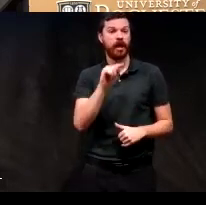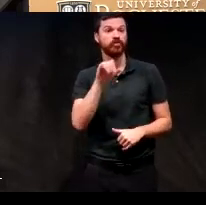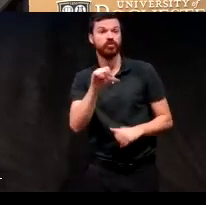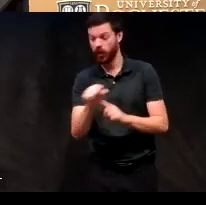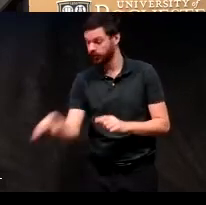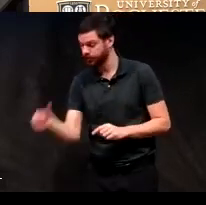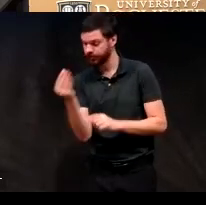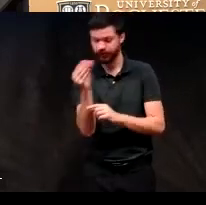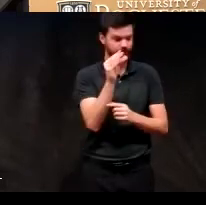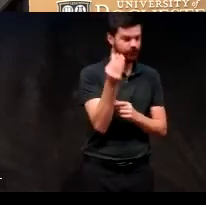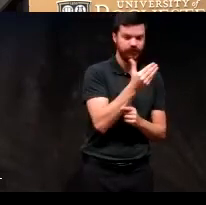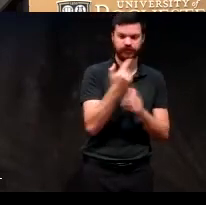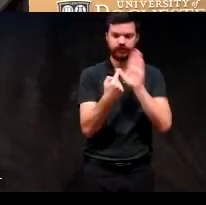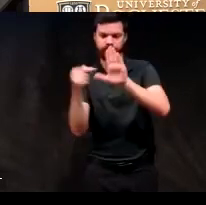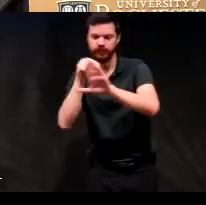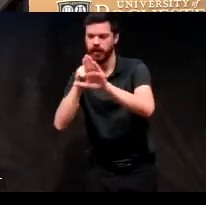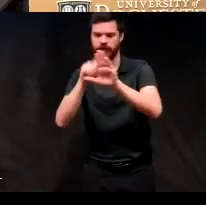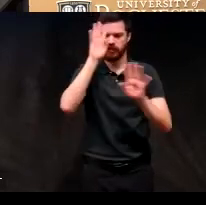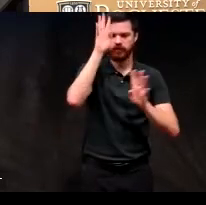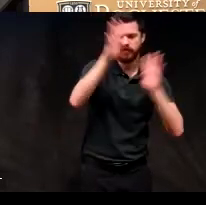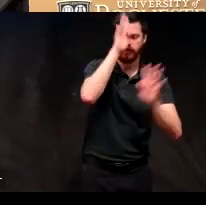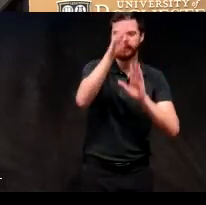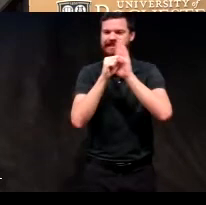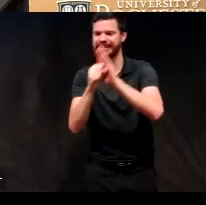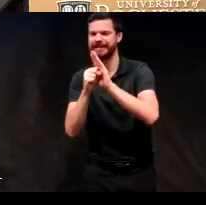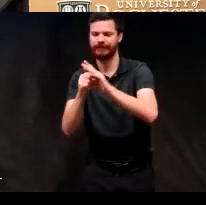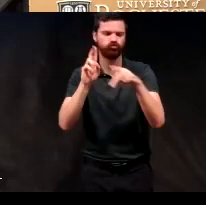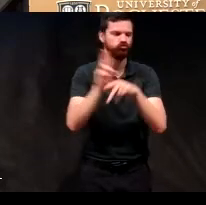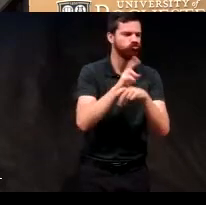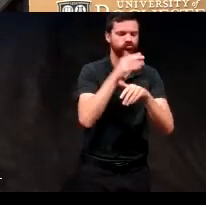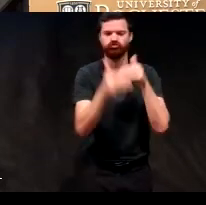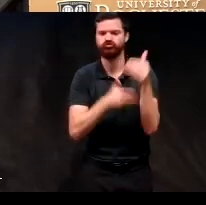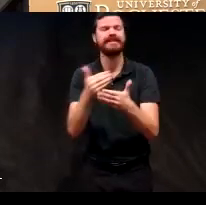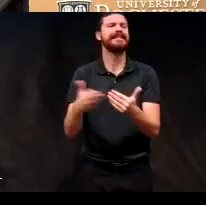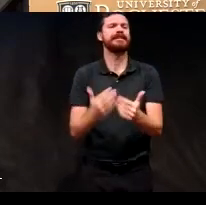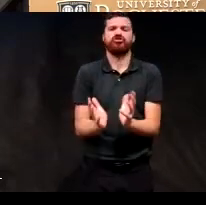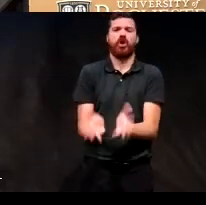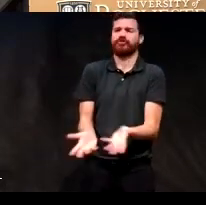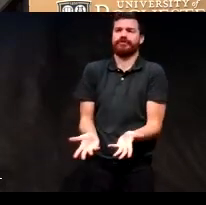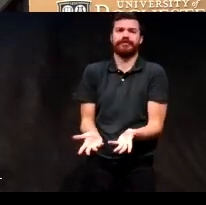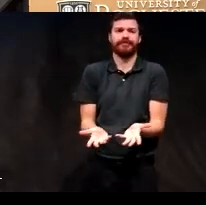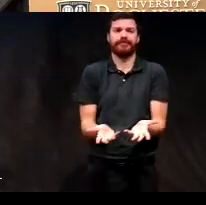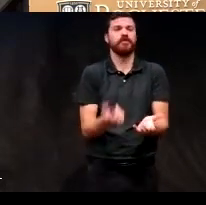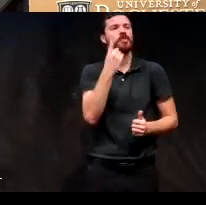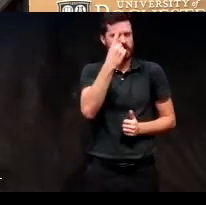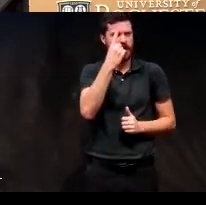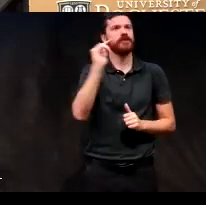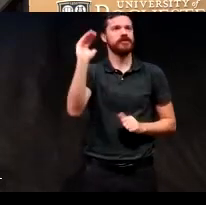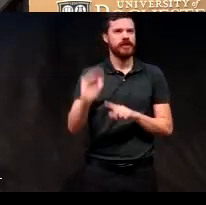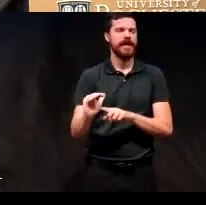in the room and use the metaphors and use the symbols. And it's easy to talk to them about it. There was one child